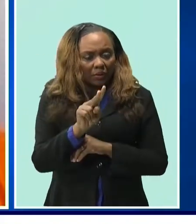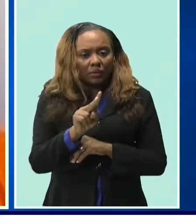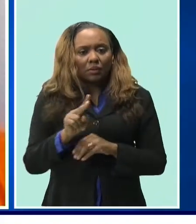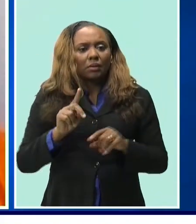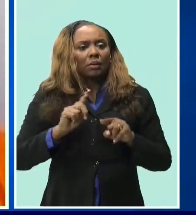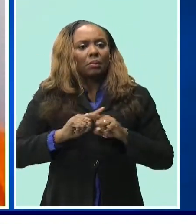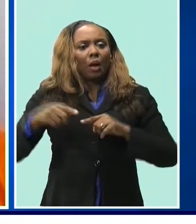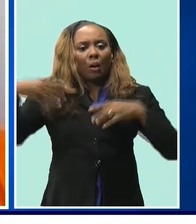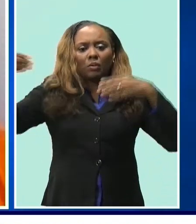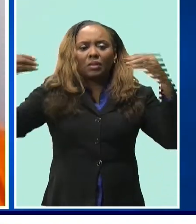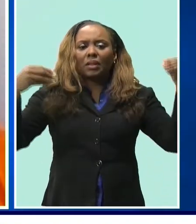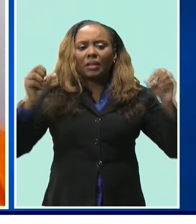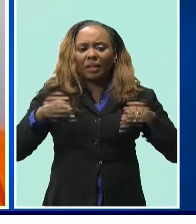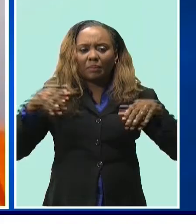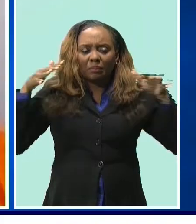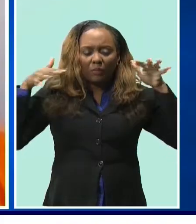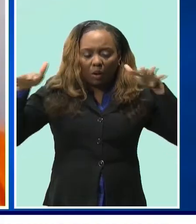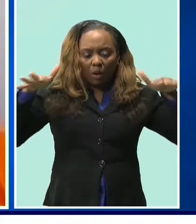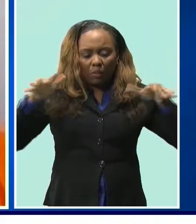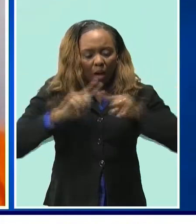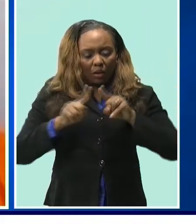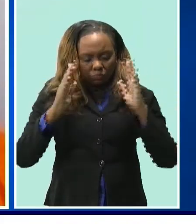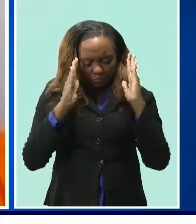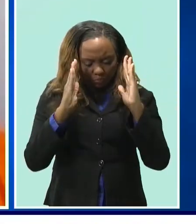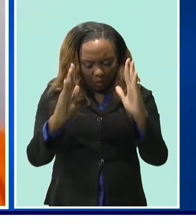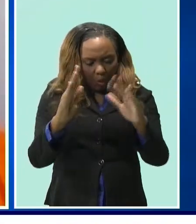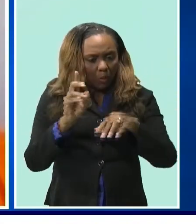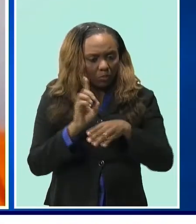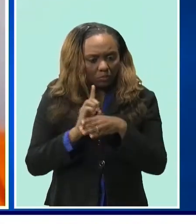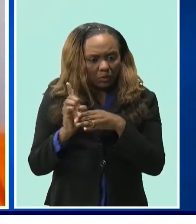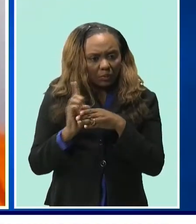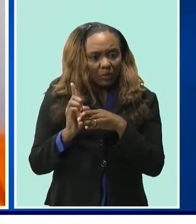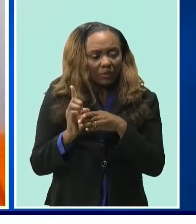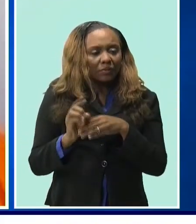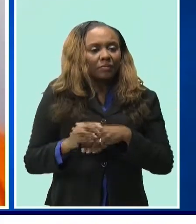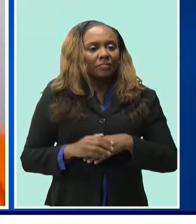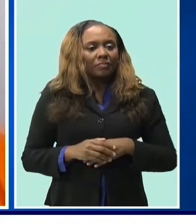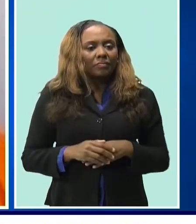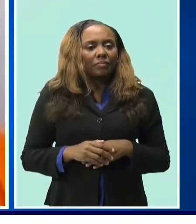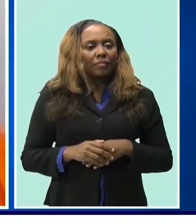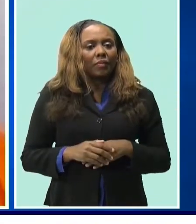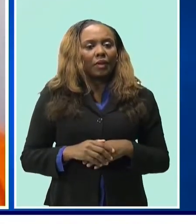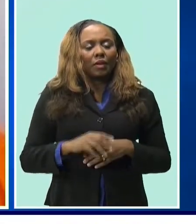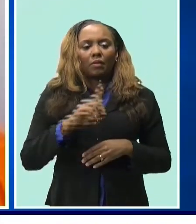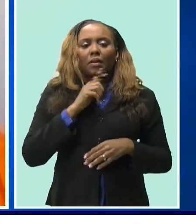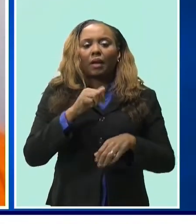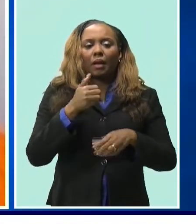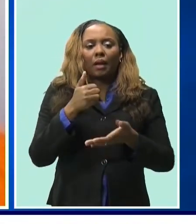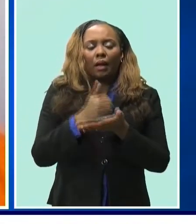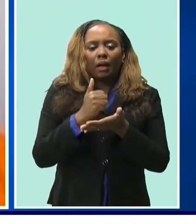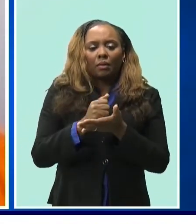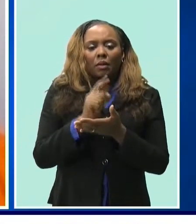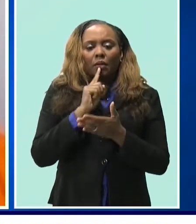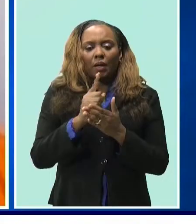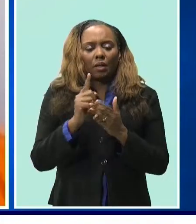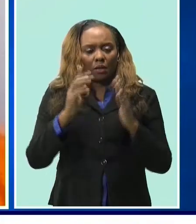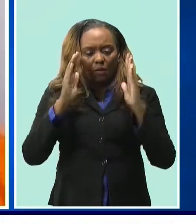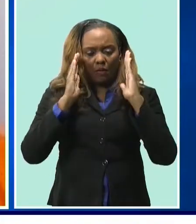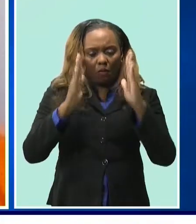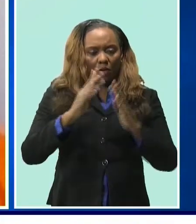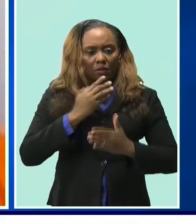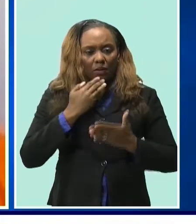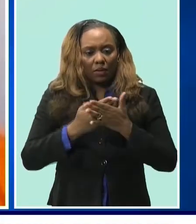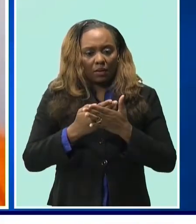So again, that comes from discipline too, and it also helps with your concentration because with the external noises, you have